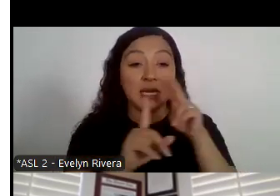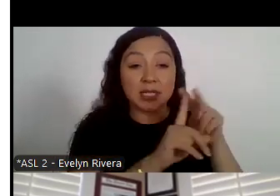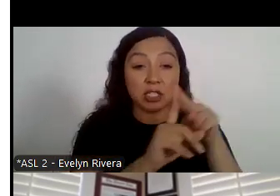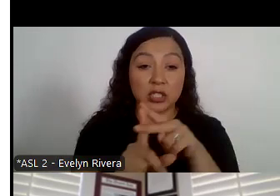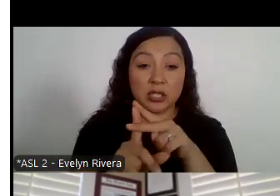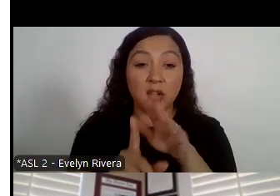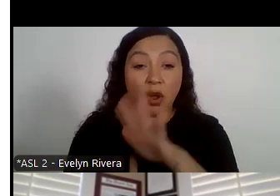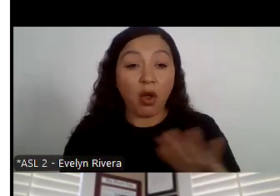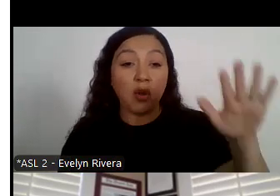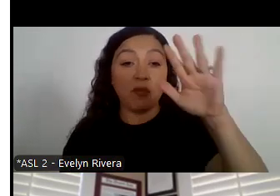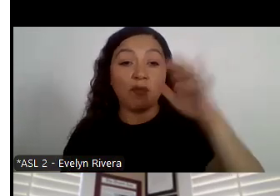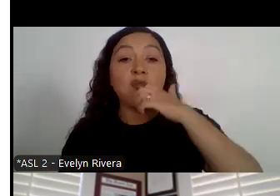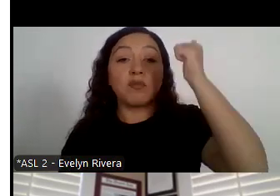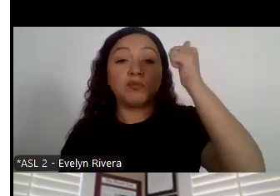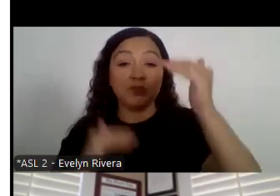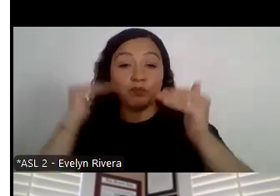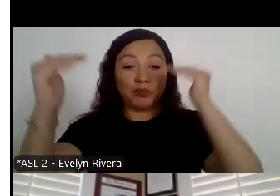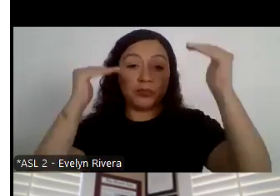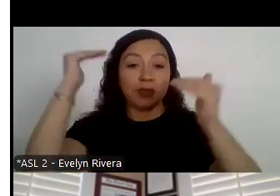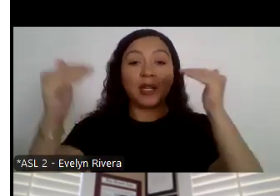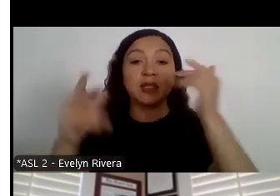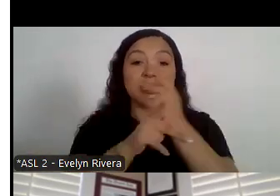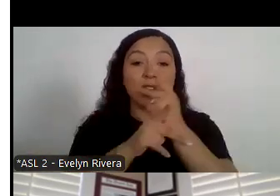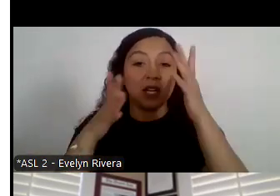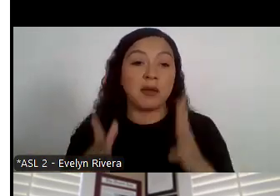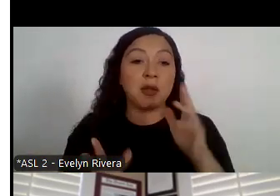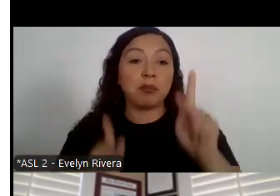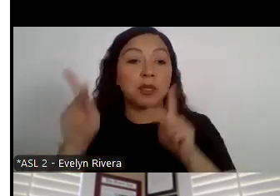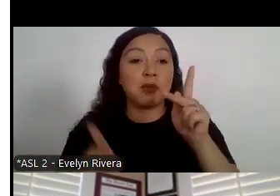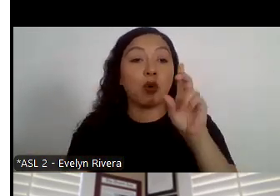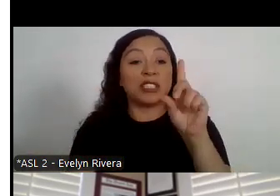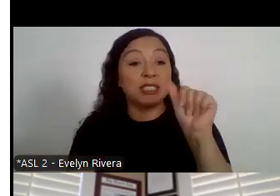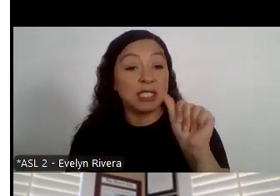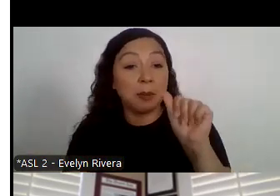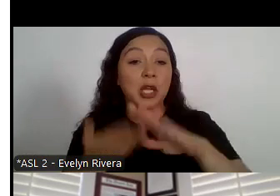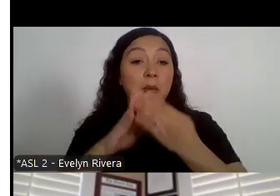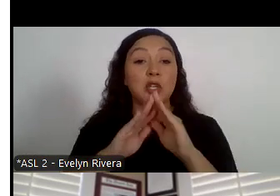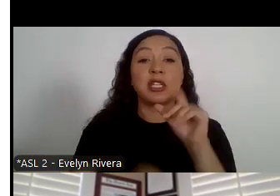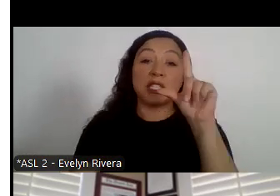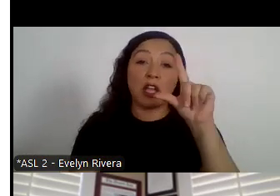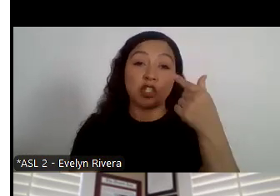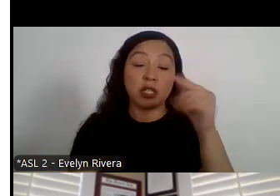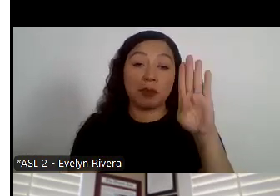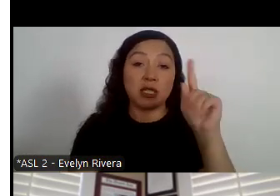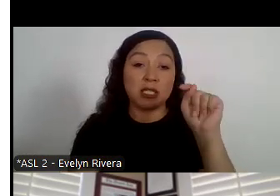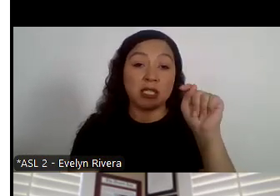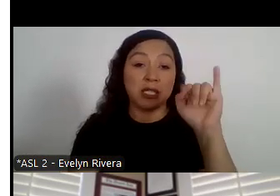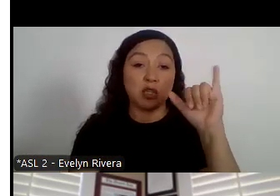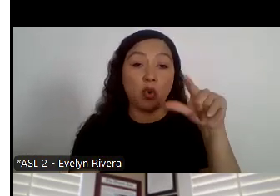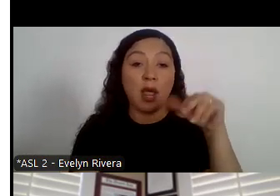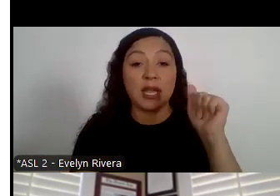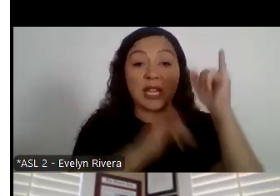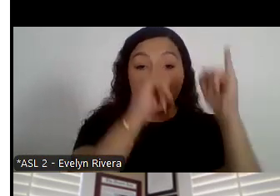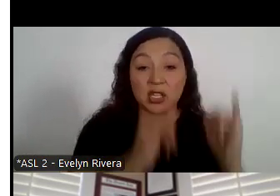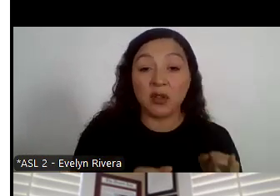caregivers, people with disabilities who are community leaders, LGBTQIA plus individuals on fixed incomes,